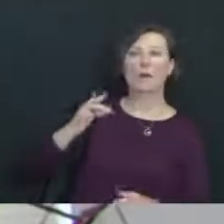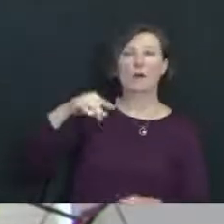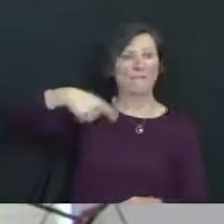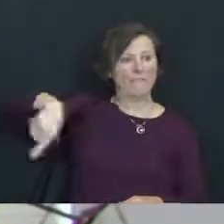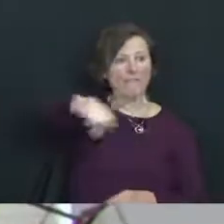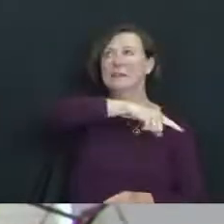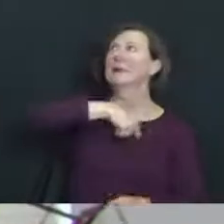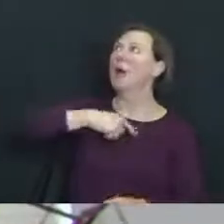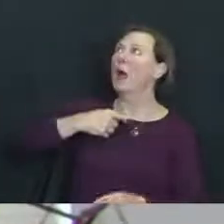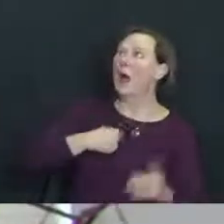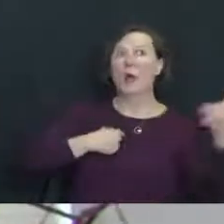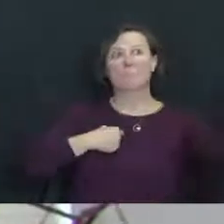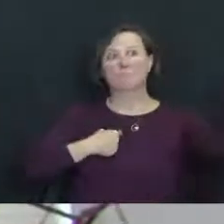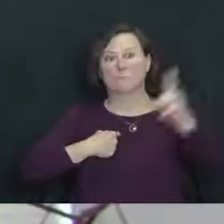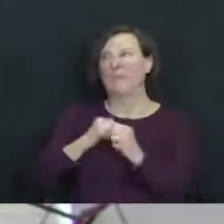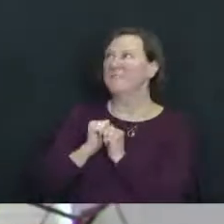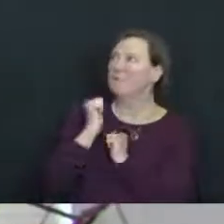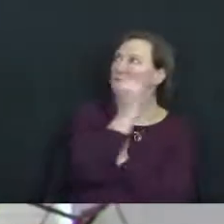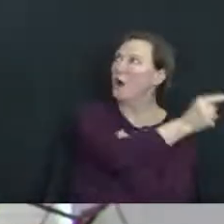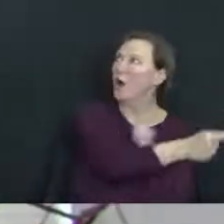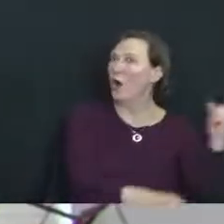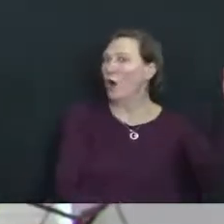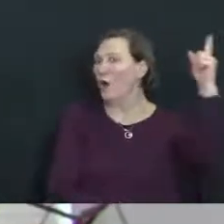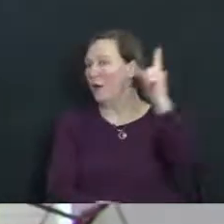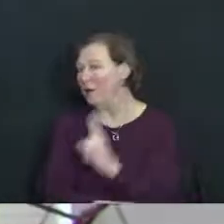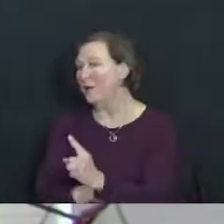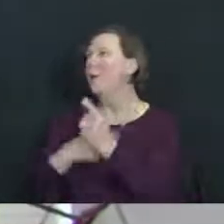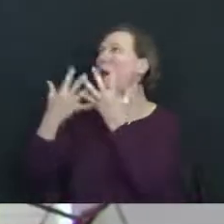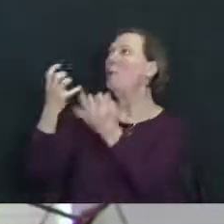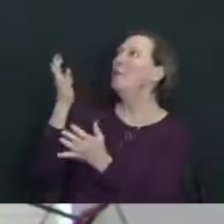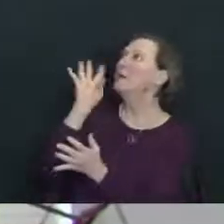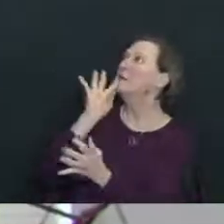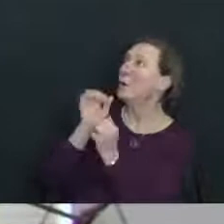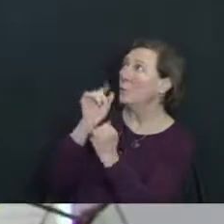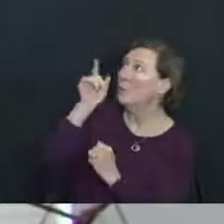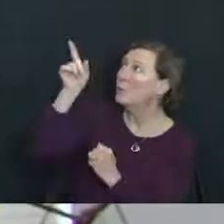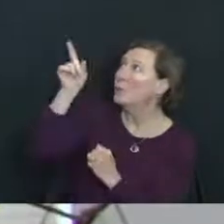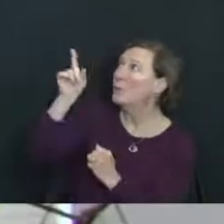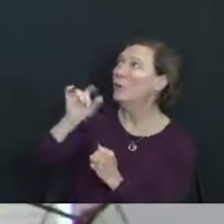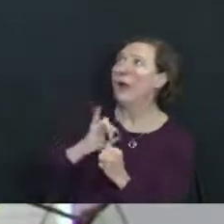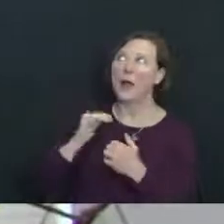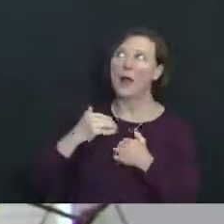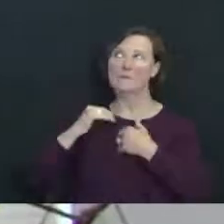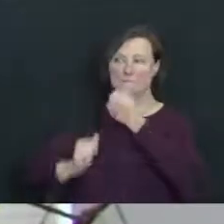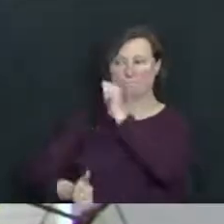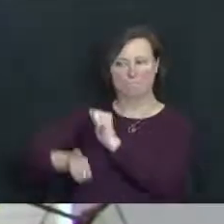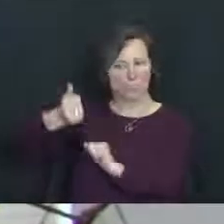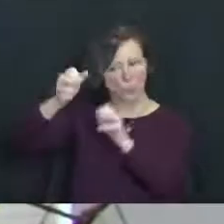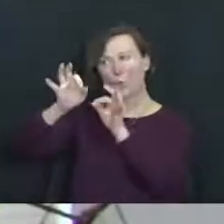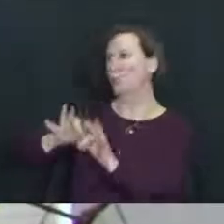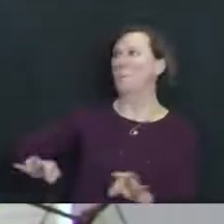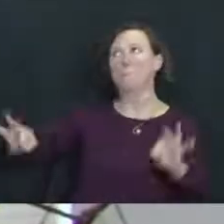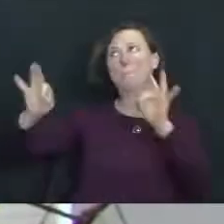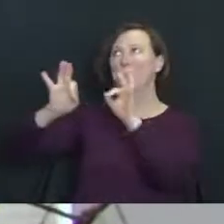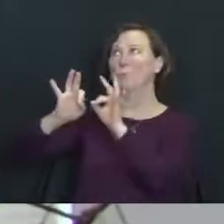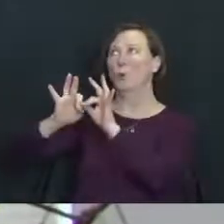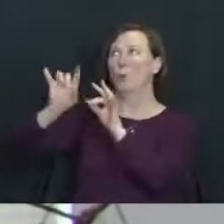I have come a great distance to speak with you. I have the most important